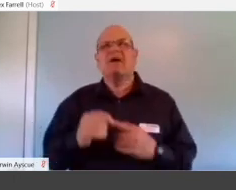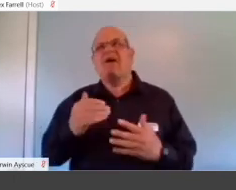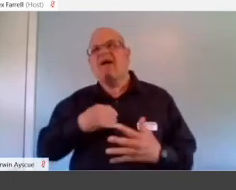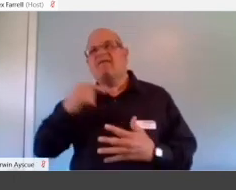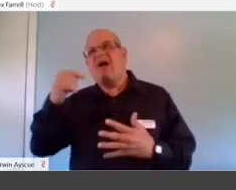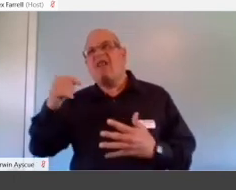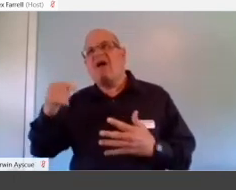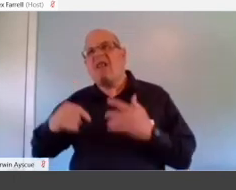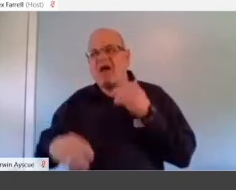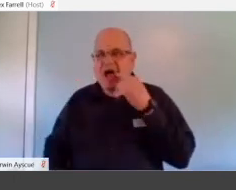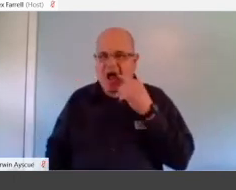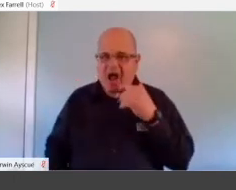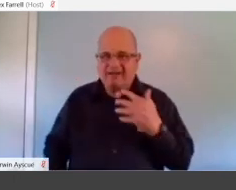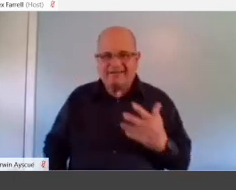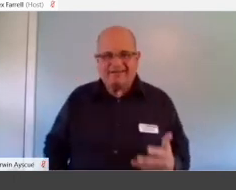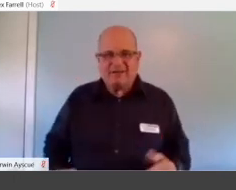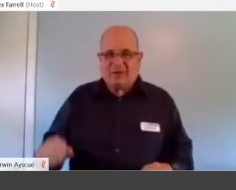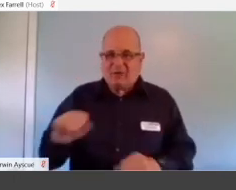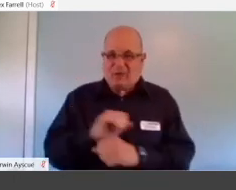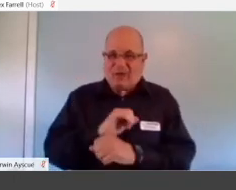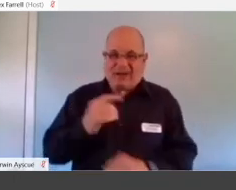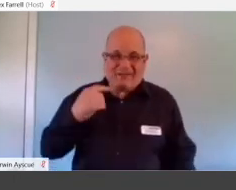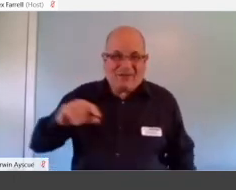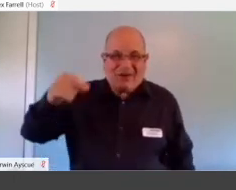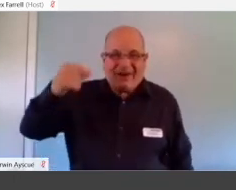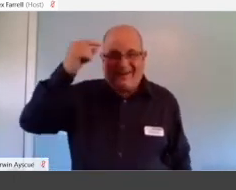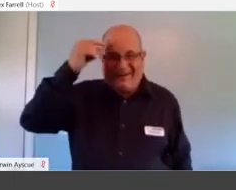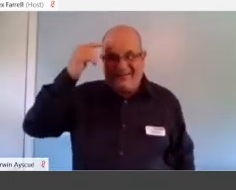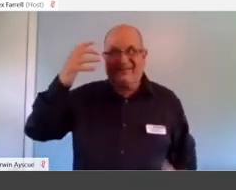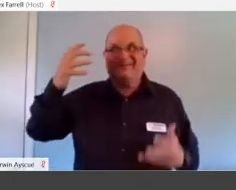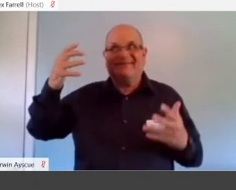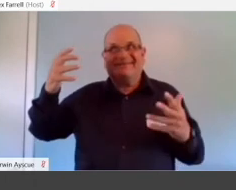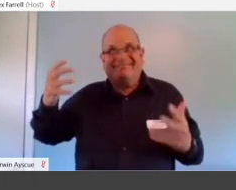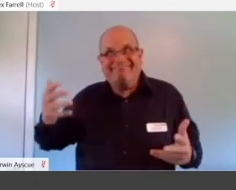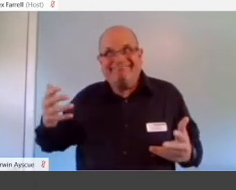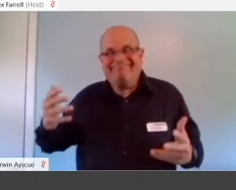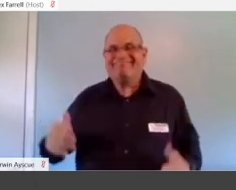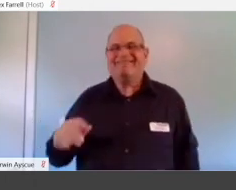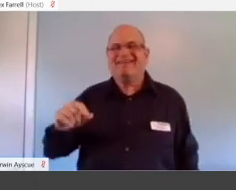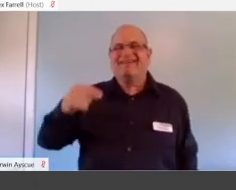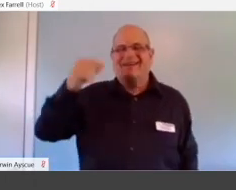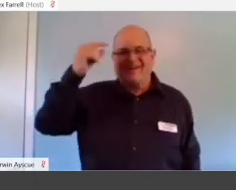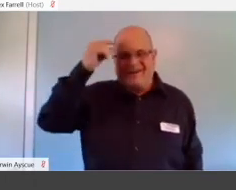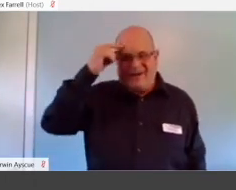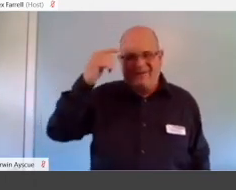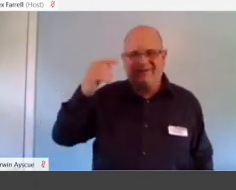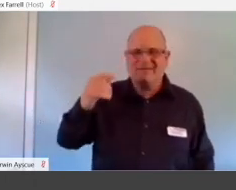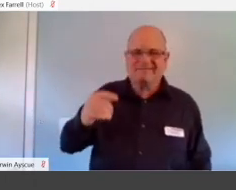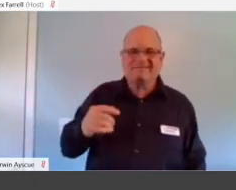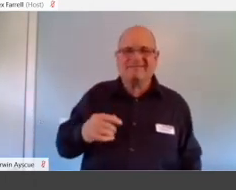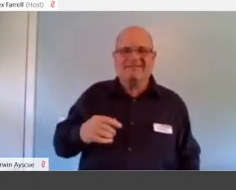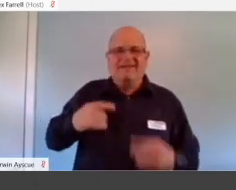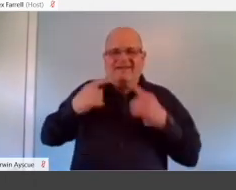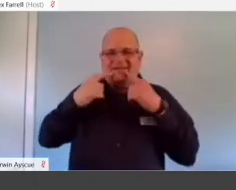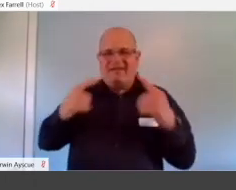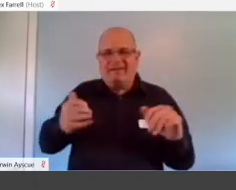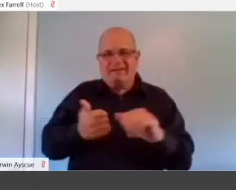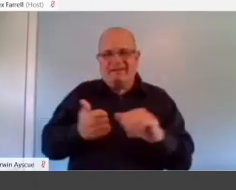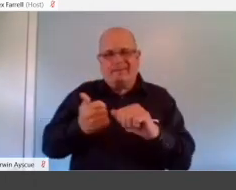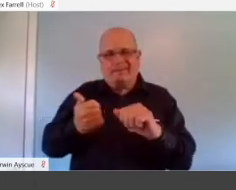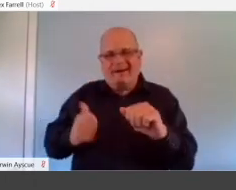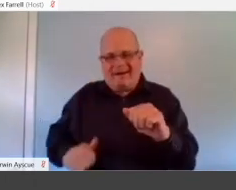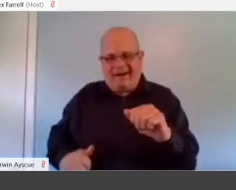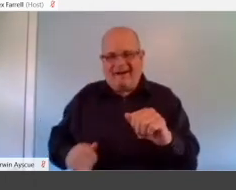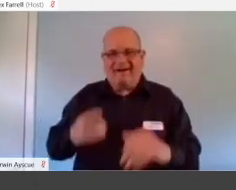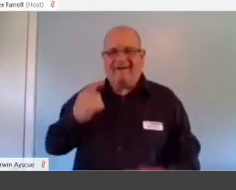Dan, working for a government agency, I mean, government web properties are notorious for being behind design-wise